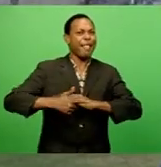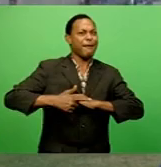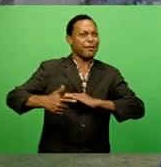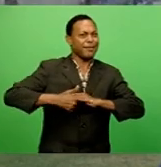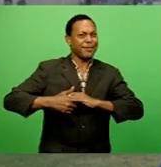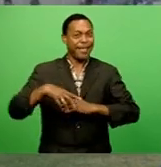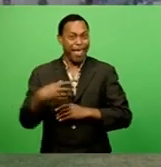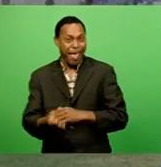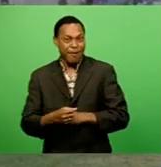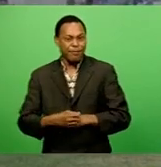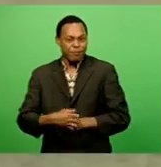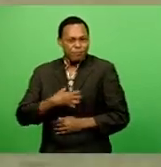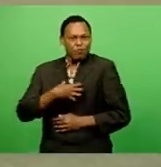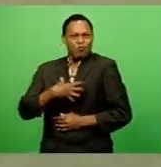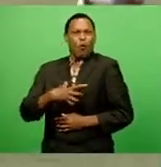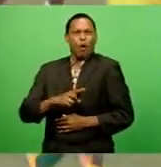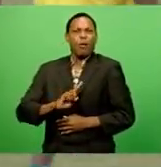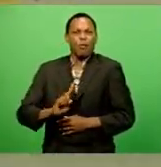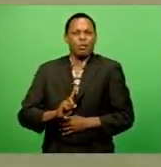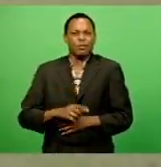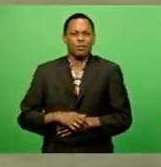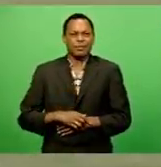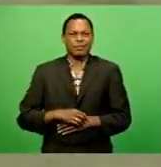more superior.